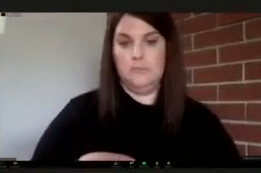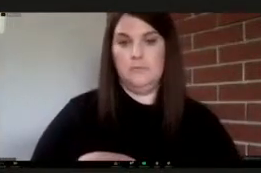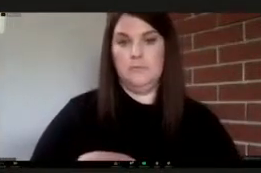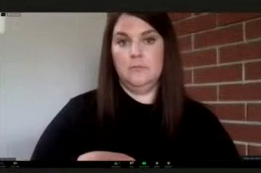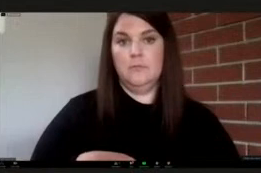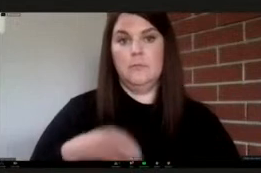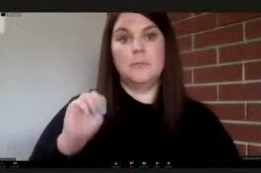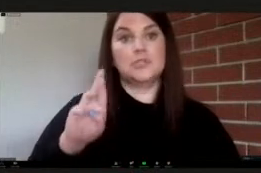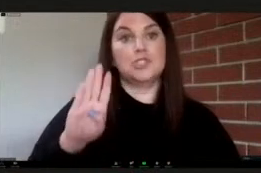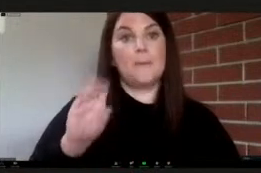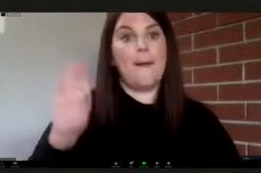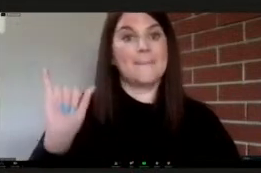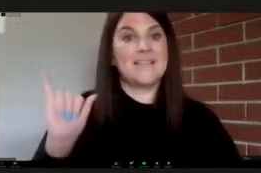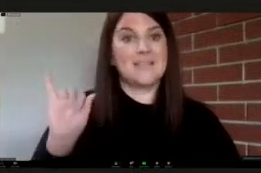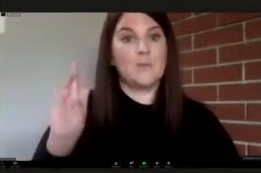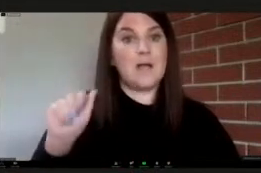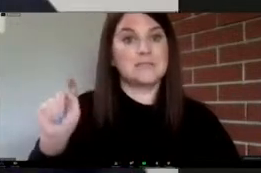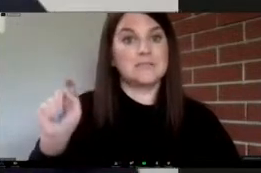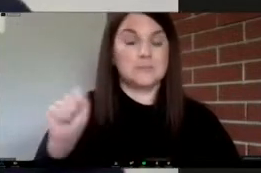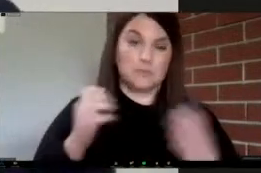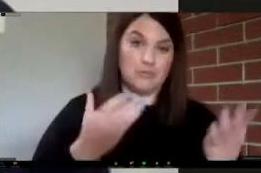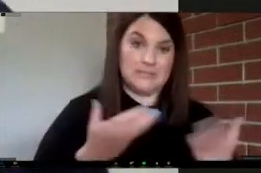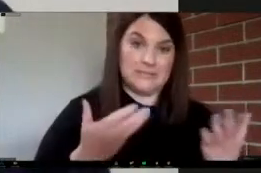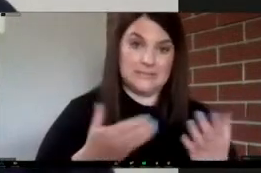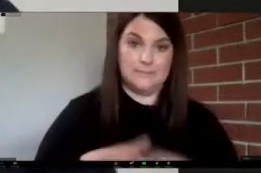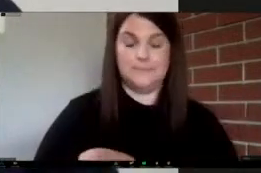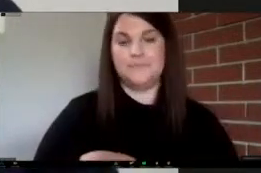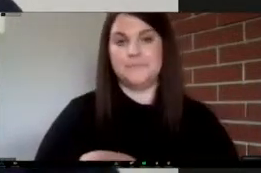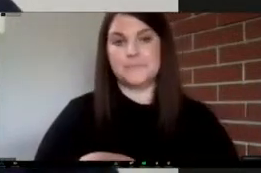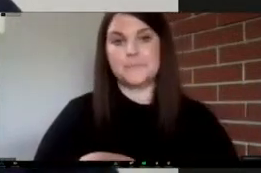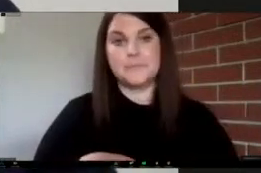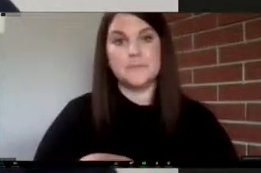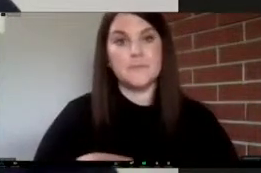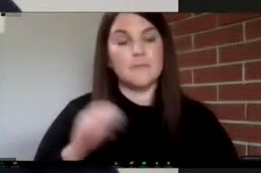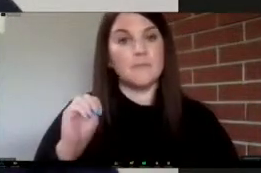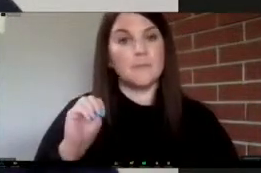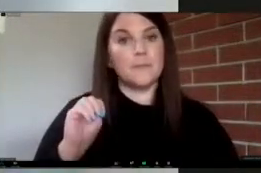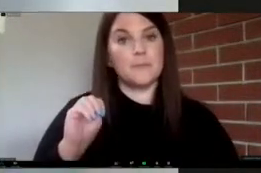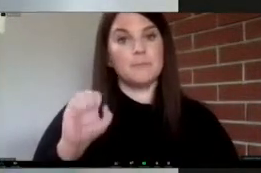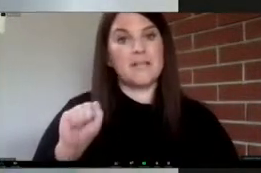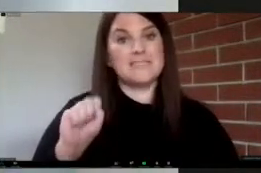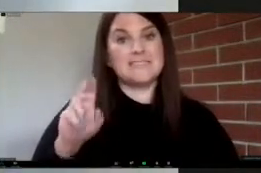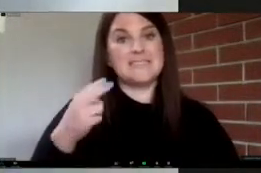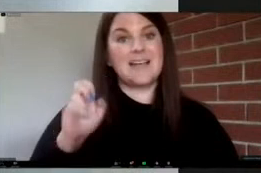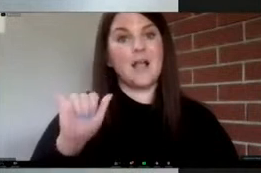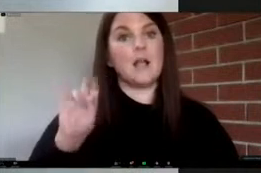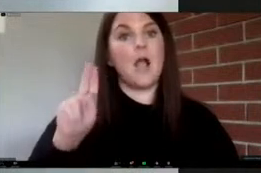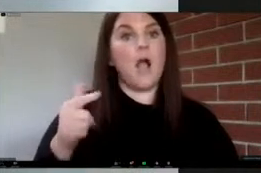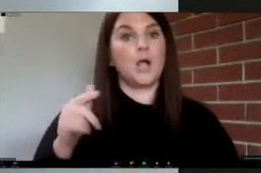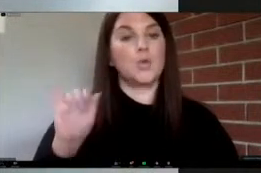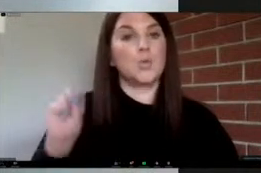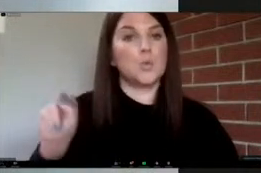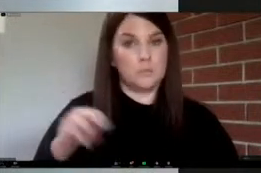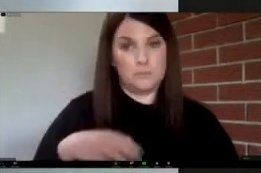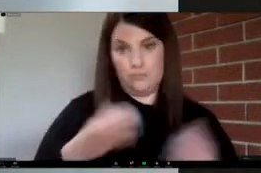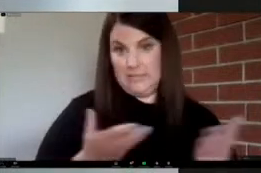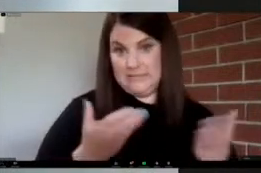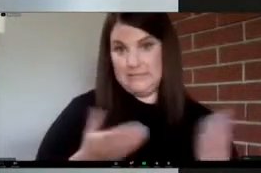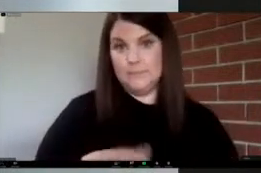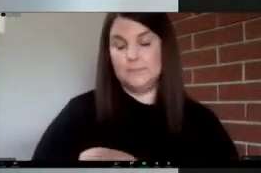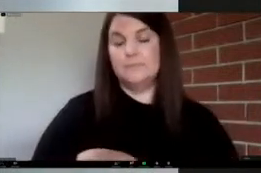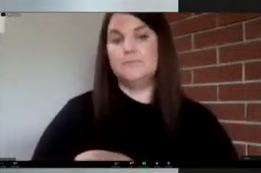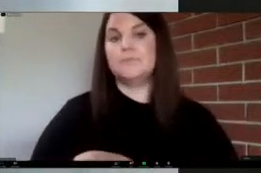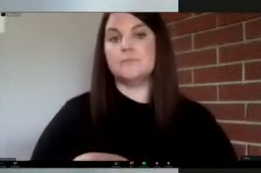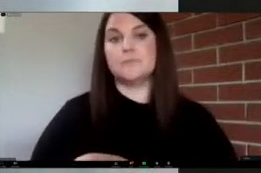Mr. Bobby Watts. Present. Miss Hae-Young Yoon. Present.